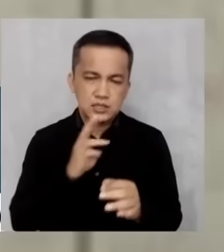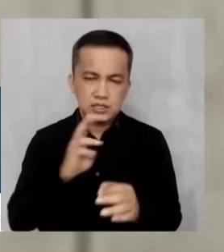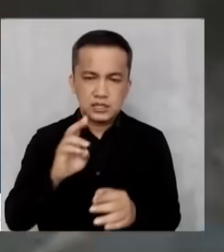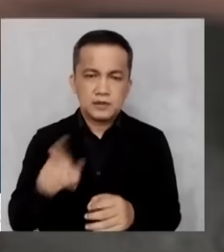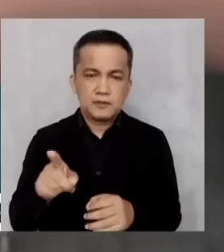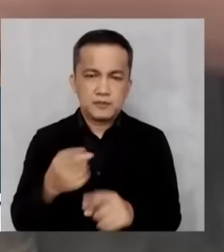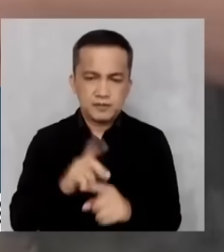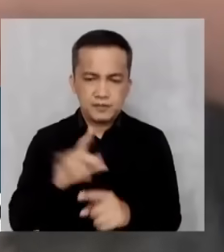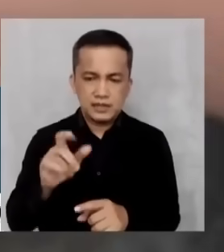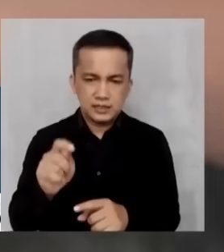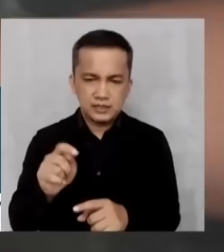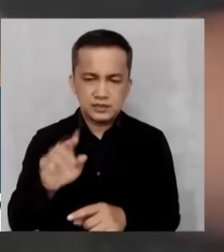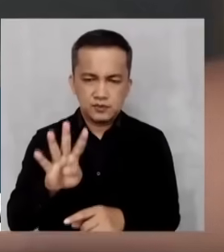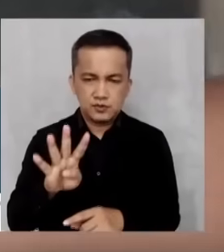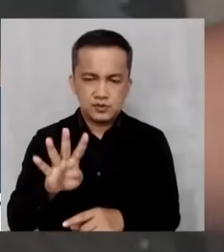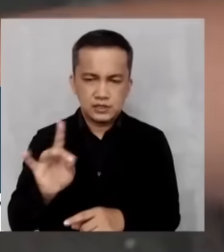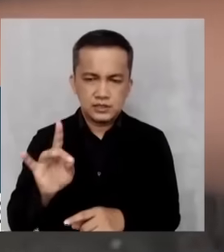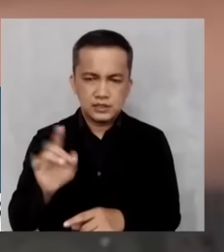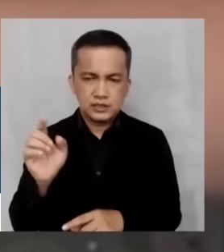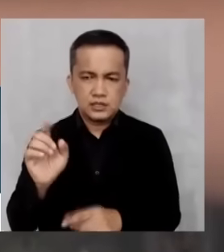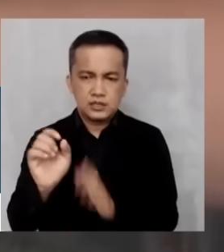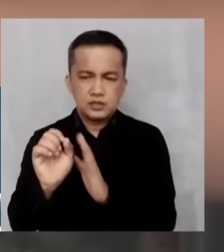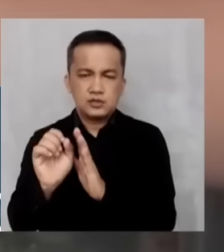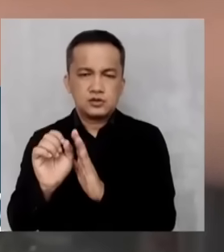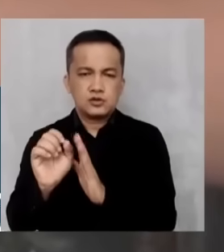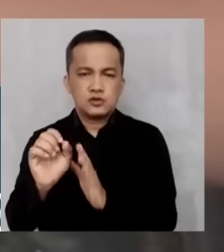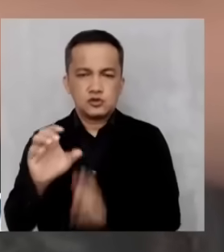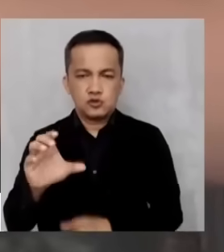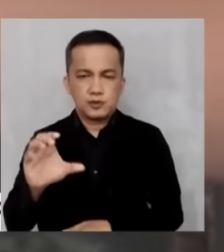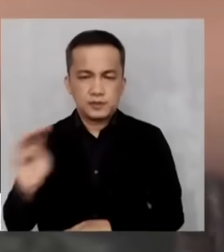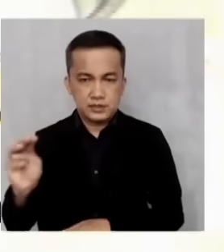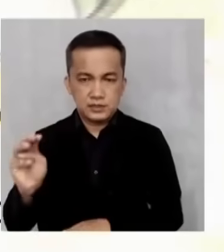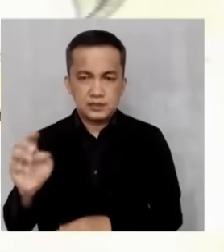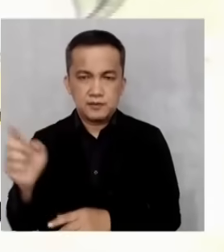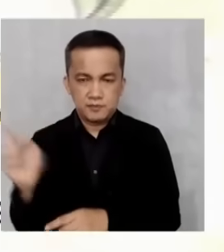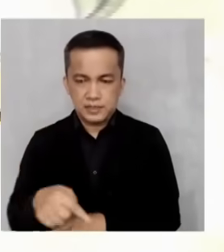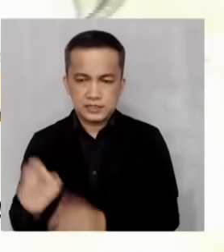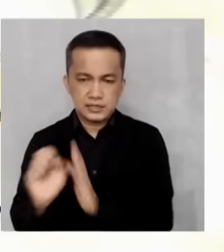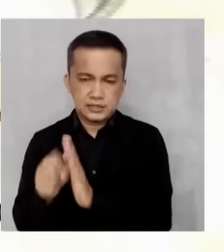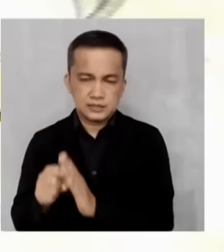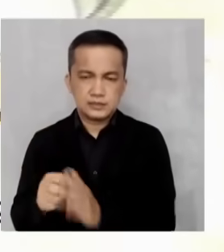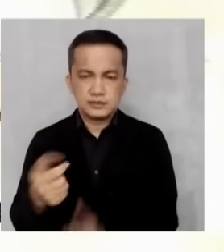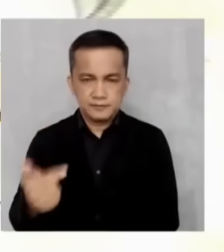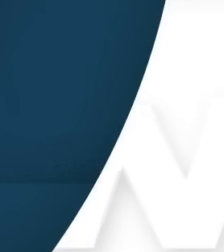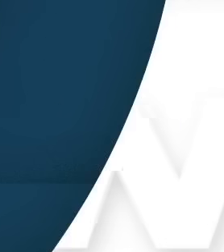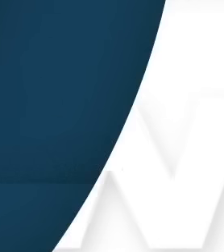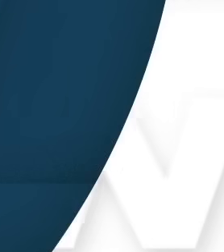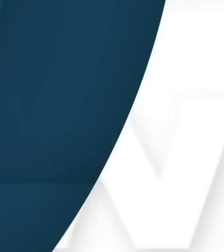is at 48 cubic meters per second. Vivian Gulia, ABS-CBN News.